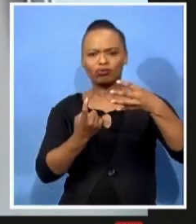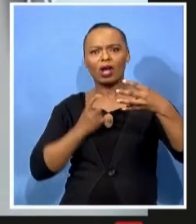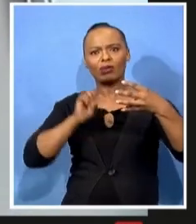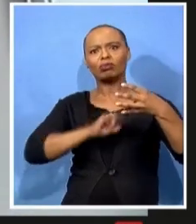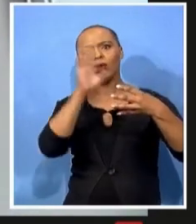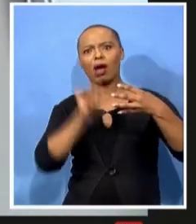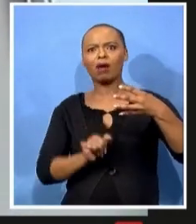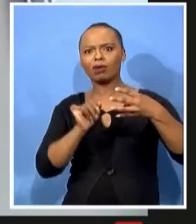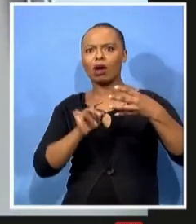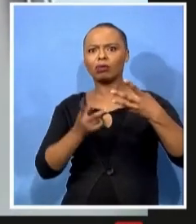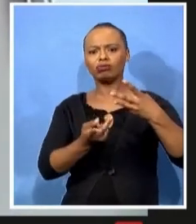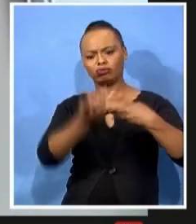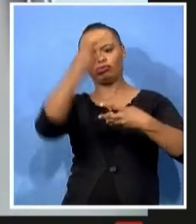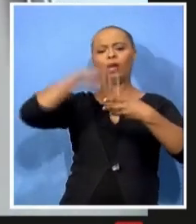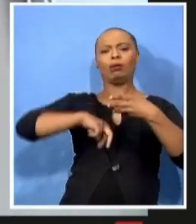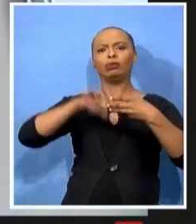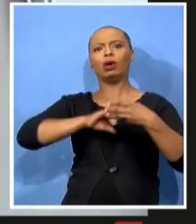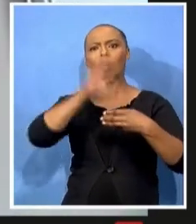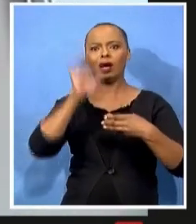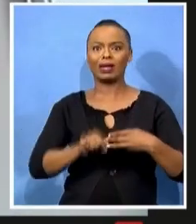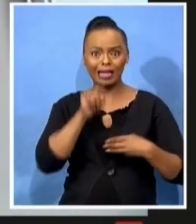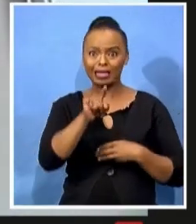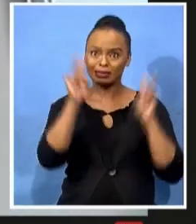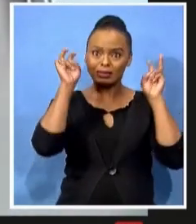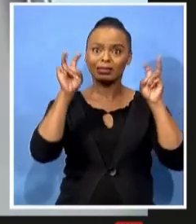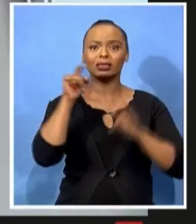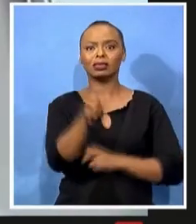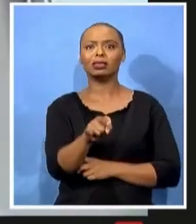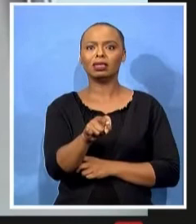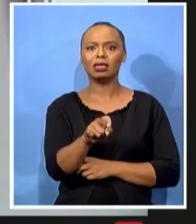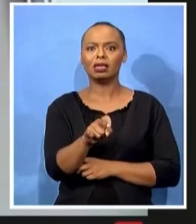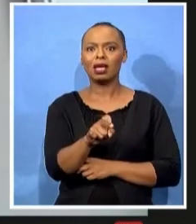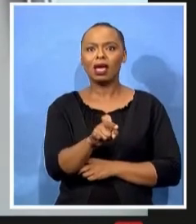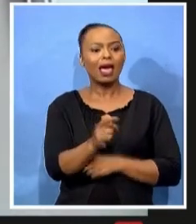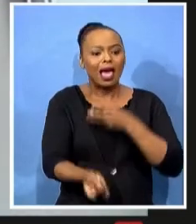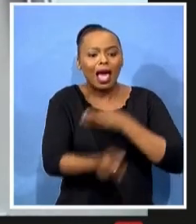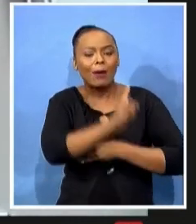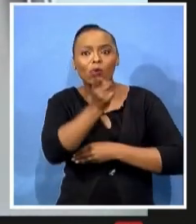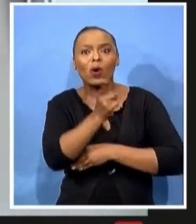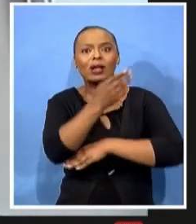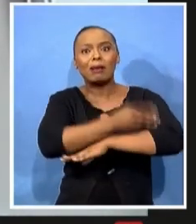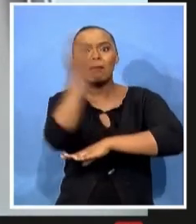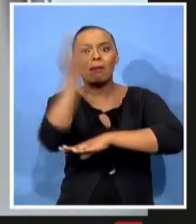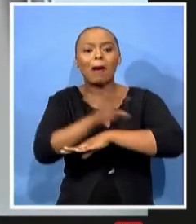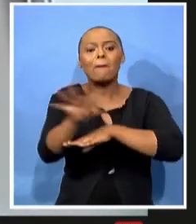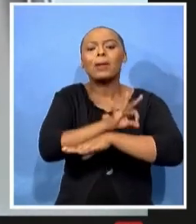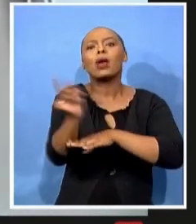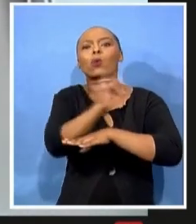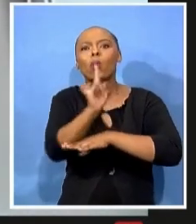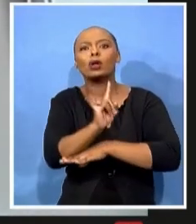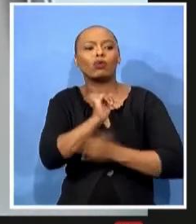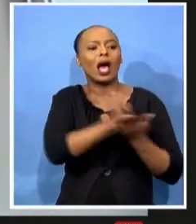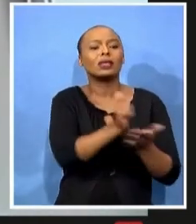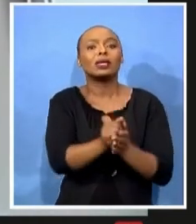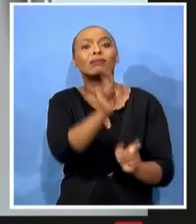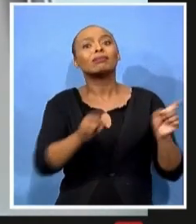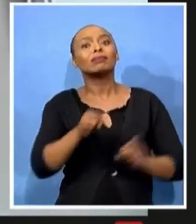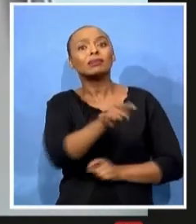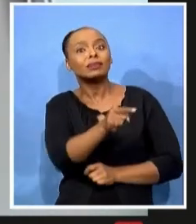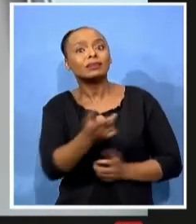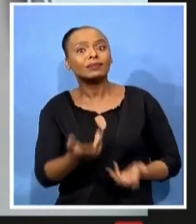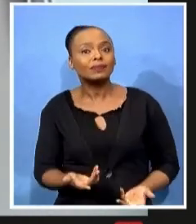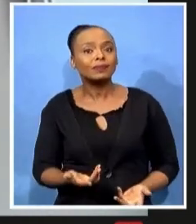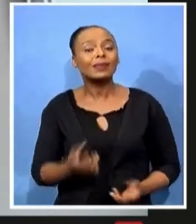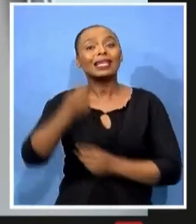away, because what are we doing at those border posts to test these people? But secondly, there are border posts like Bike Bridge